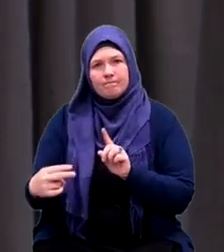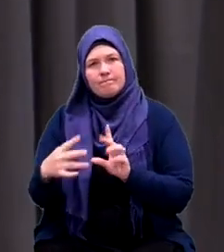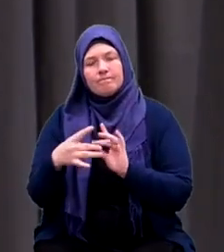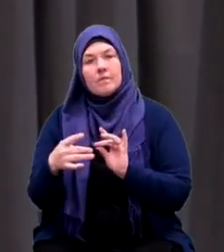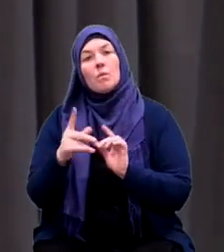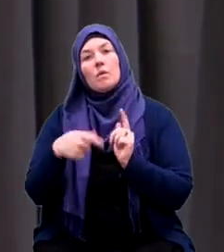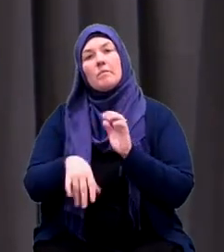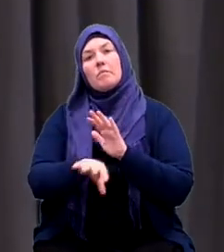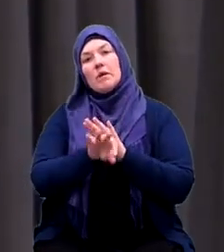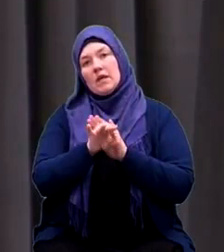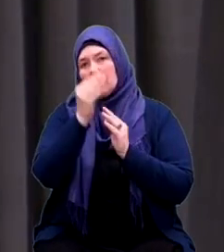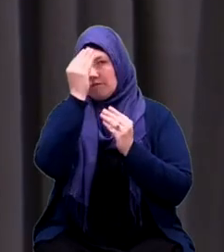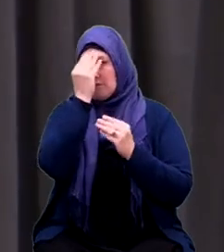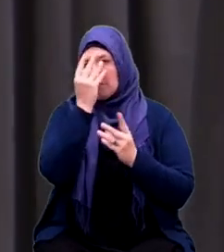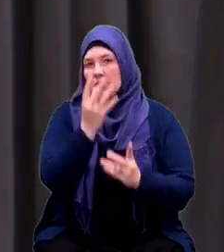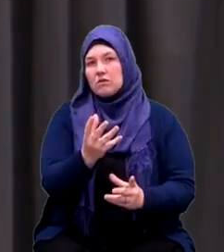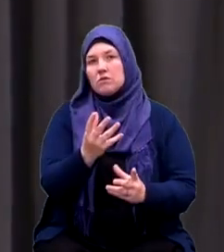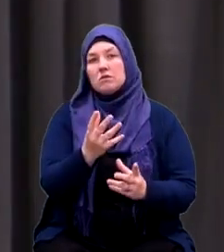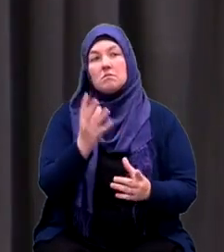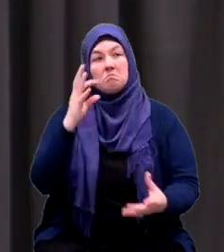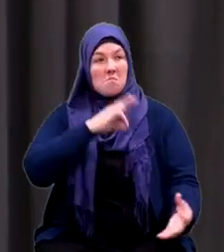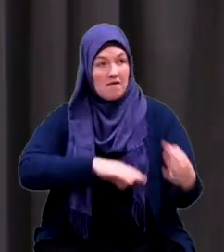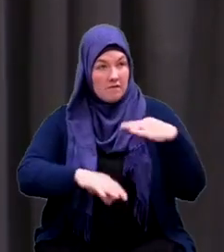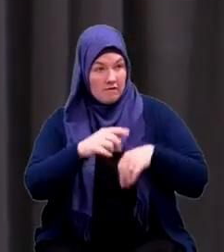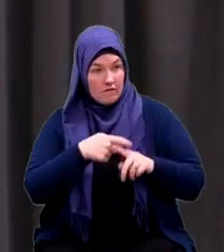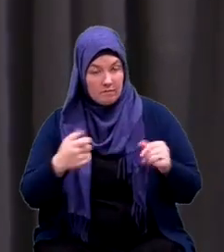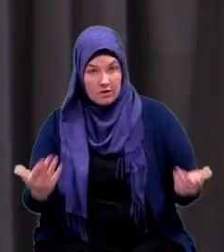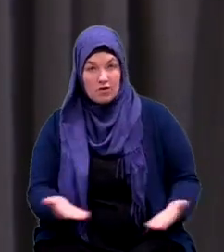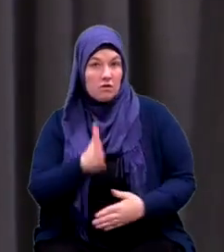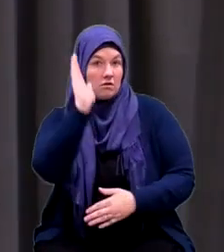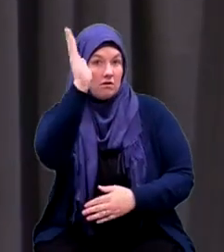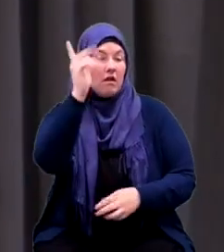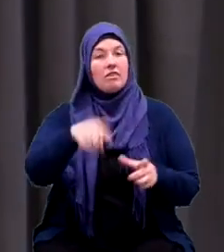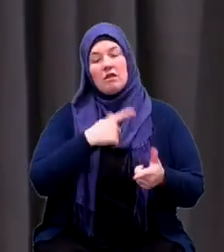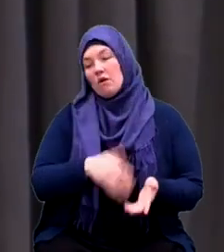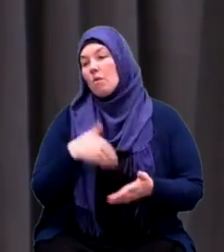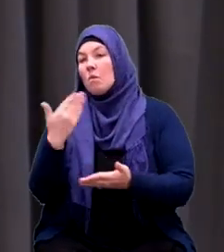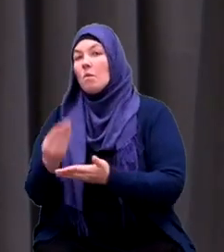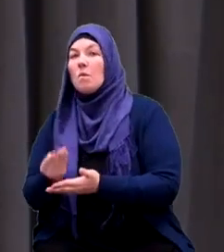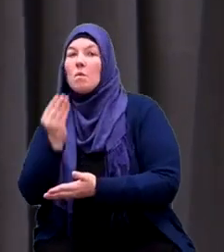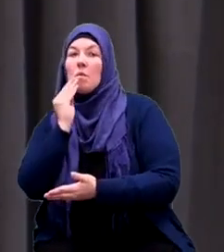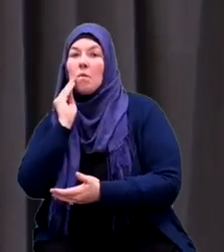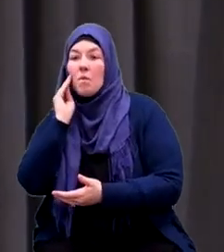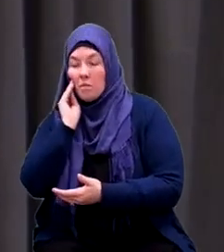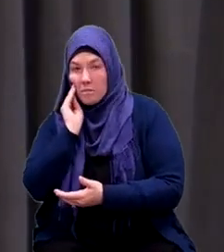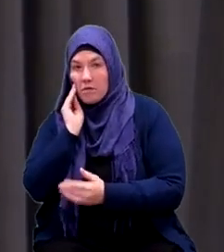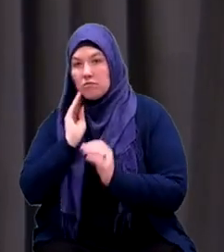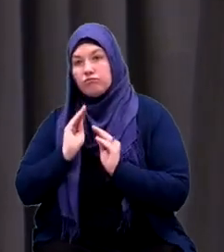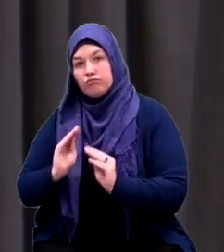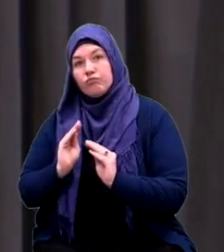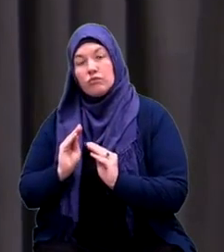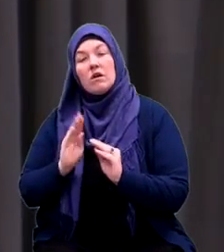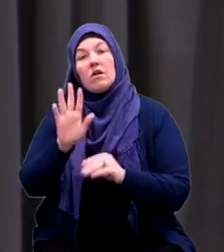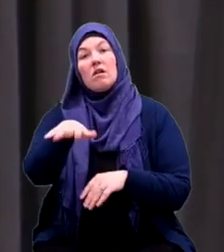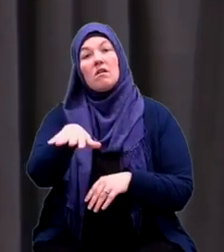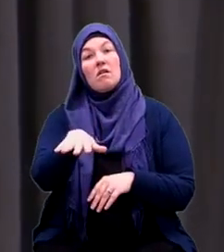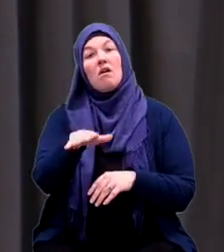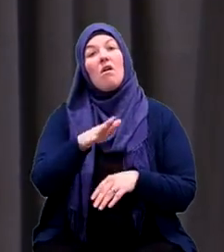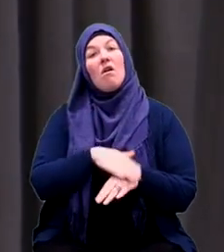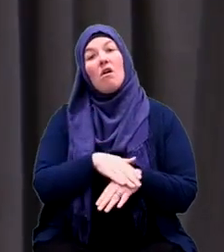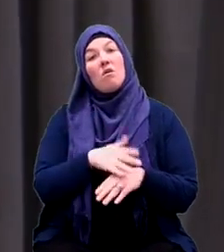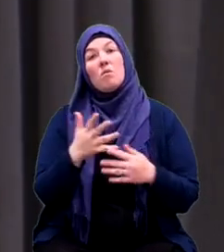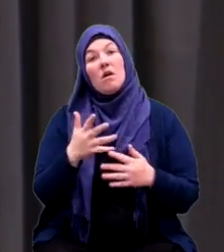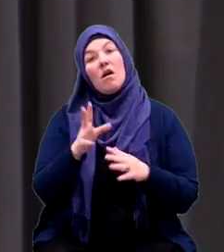we pick the materials, go home. And the material is currently available